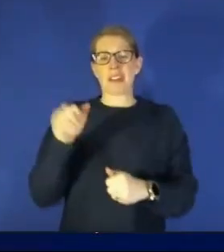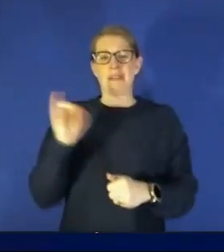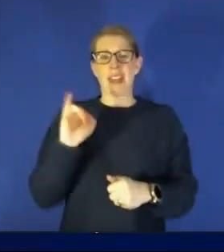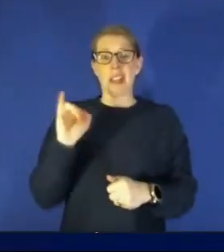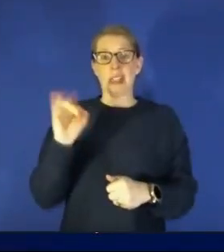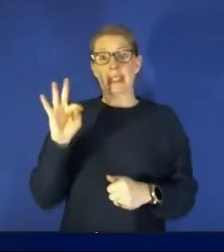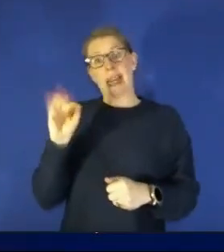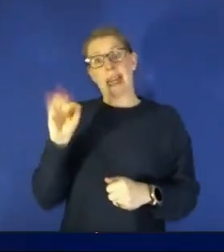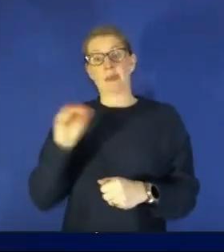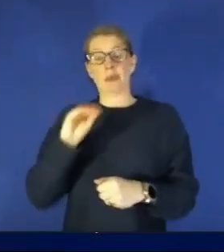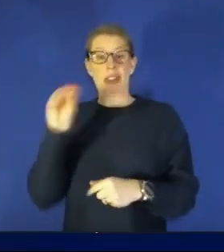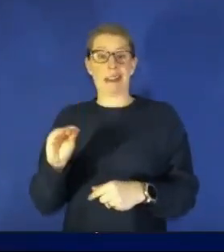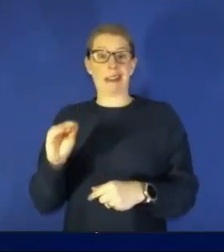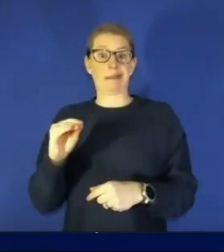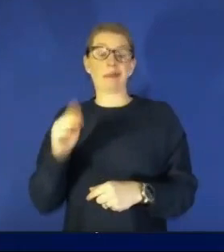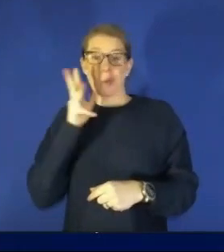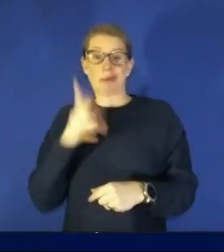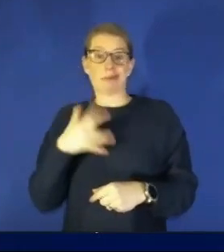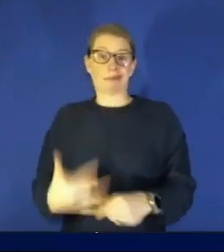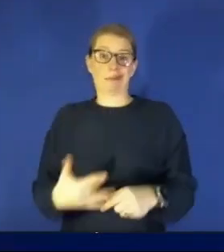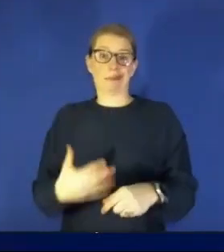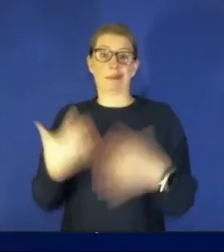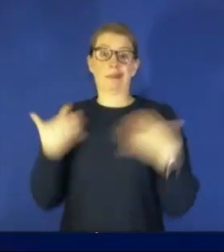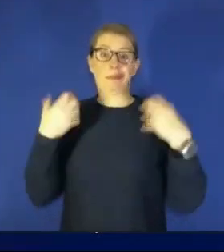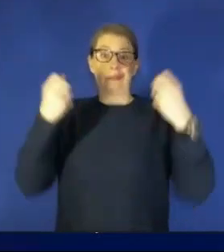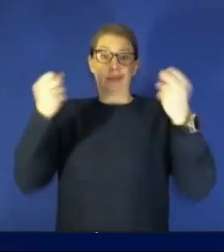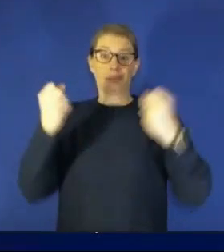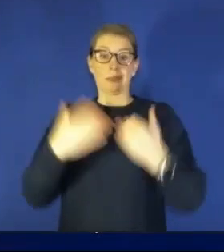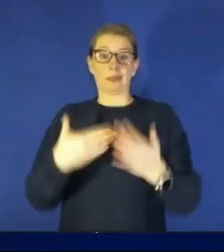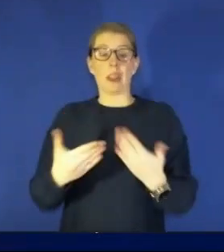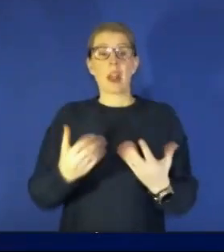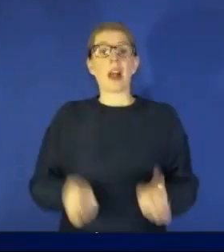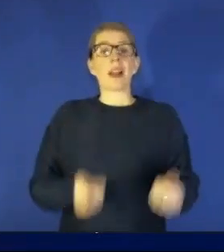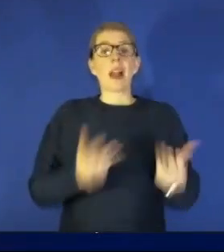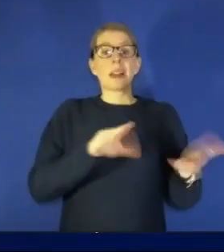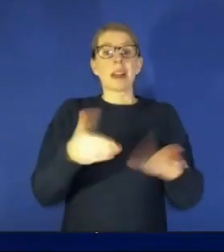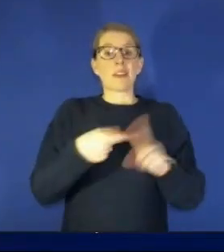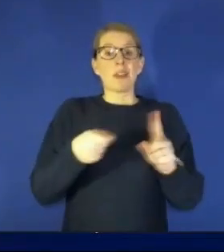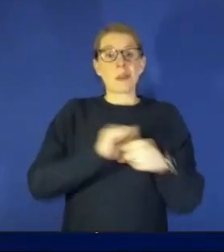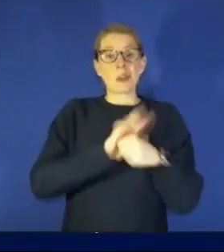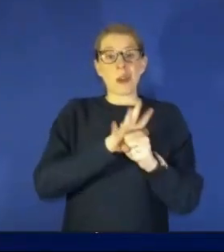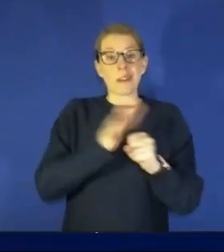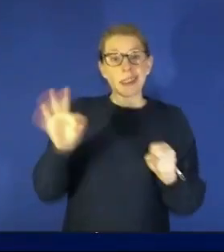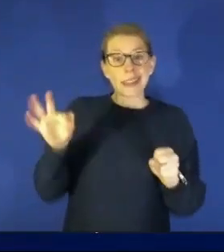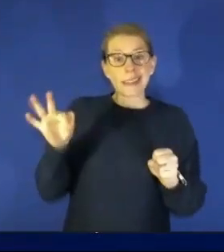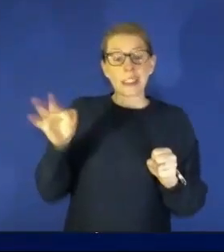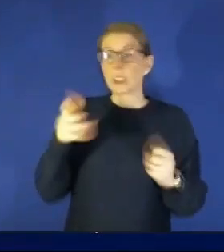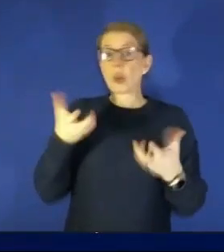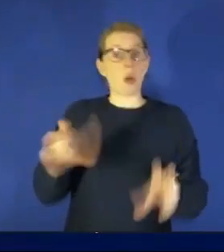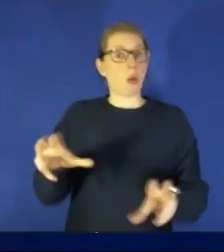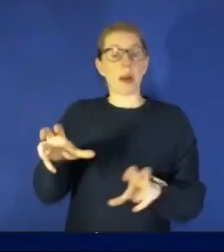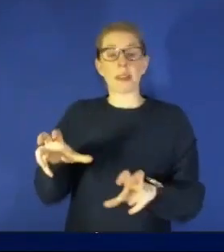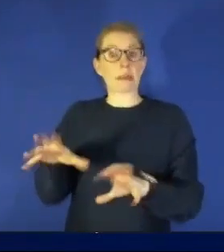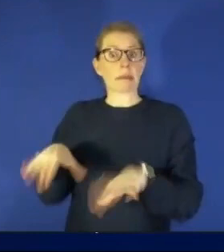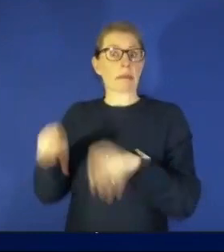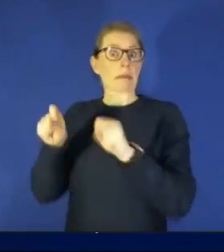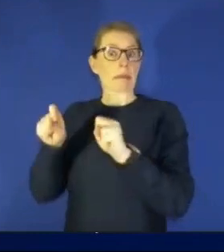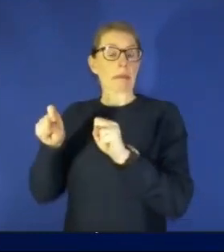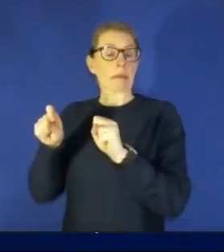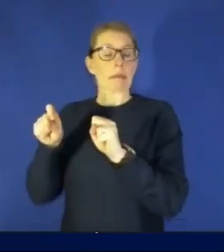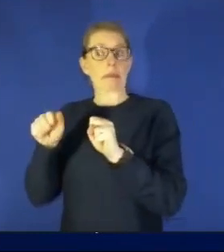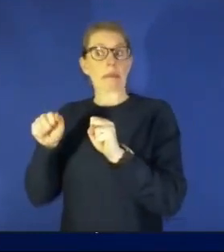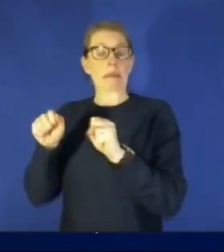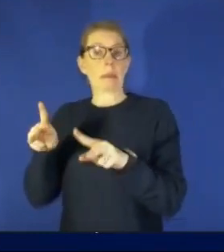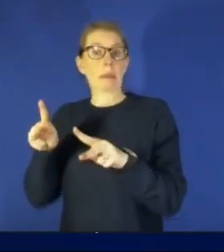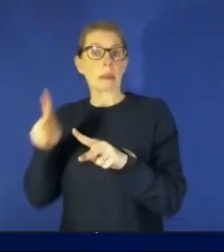anyway. The problem is that there's so much death that occurs from COVID-19 that you don't want to take the chance that somebody's just saying, hey, I've had these